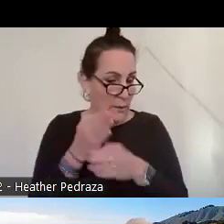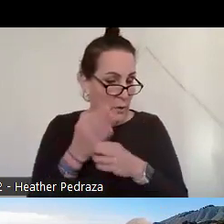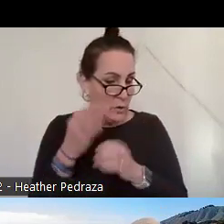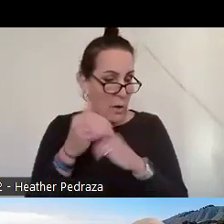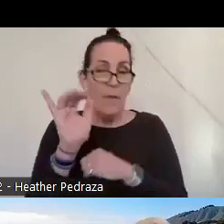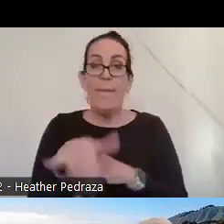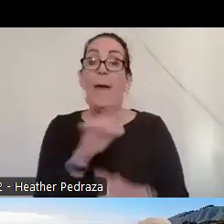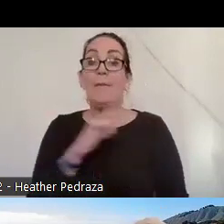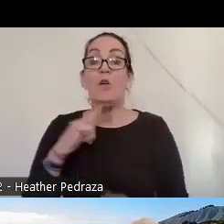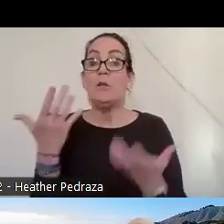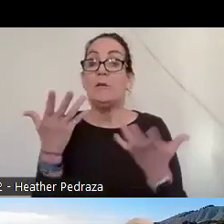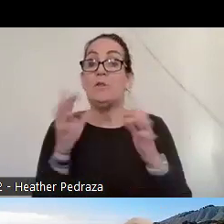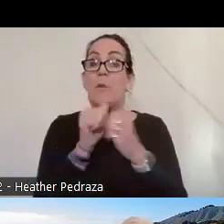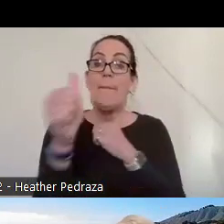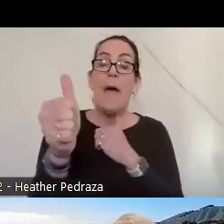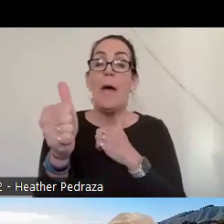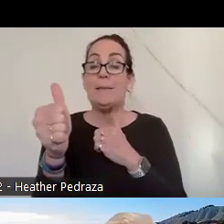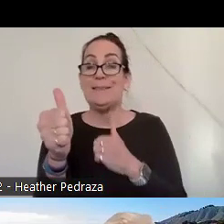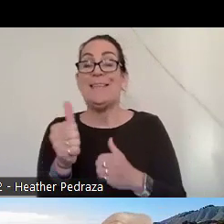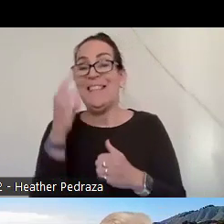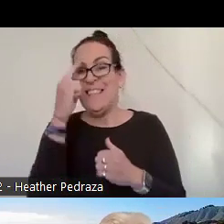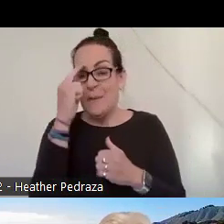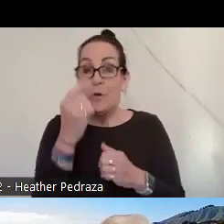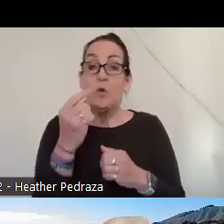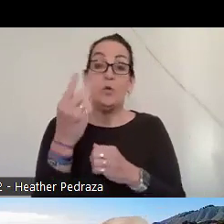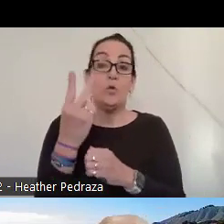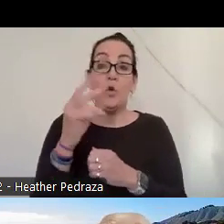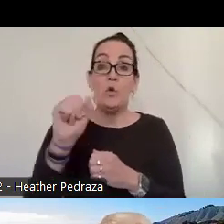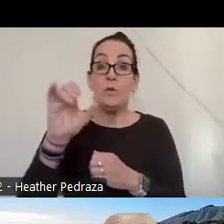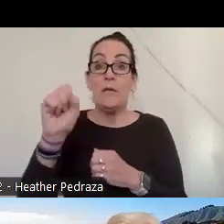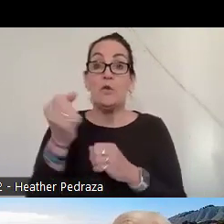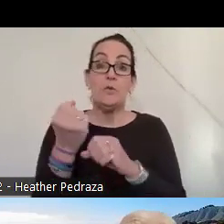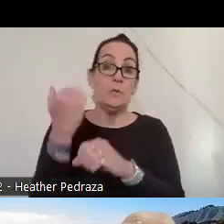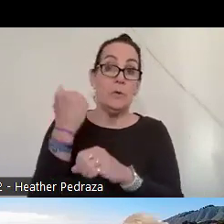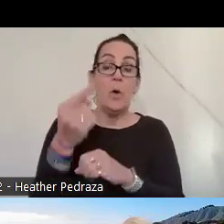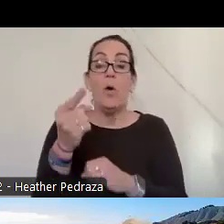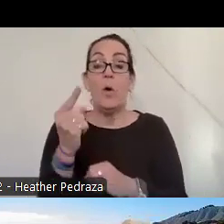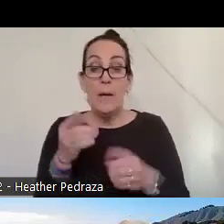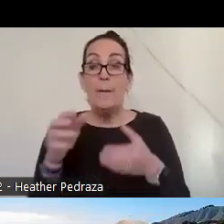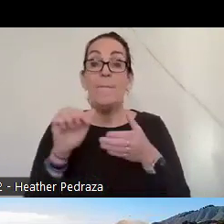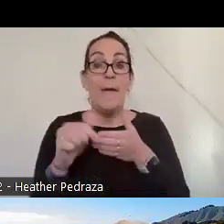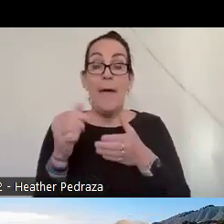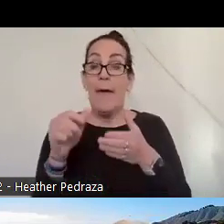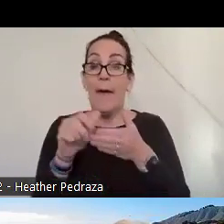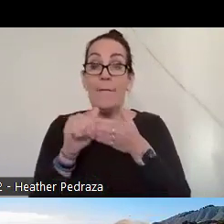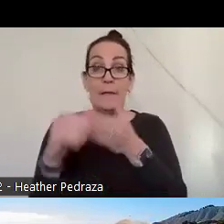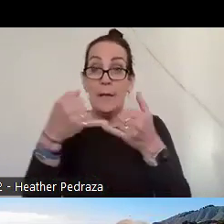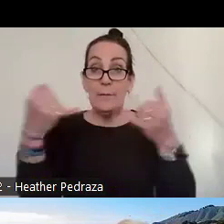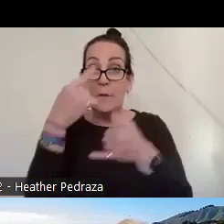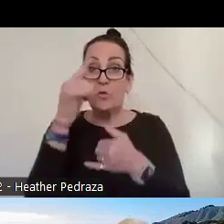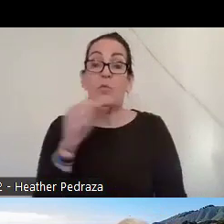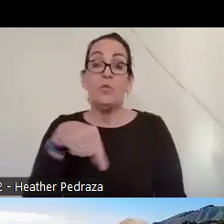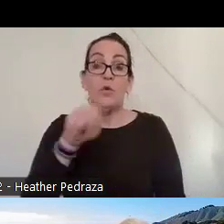passed session before last related to developing guidelines for law enforcement to address